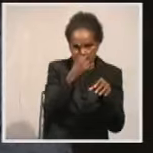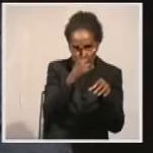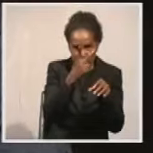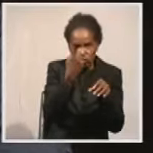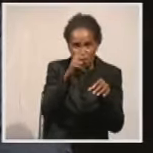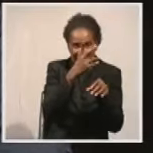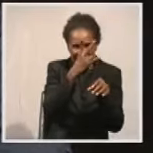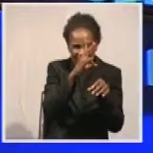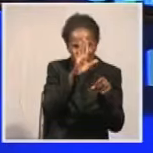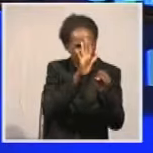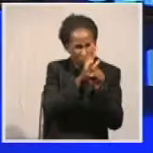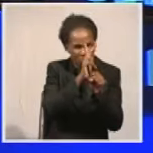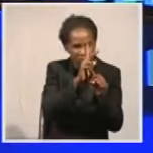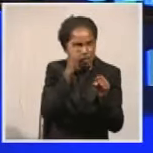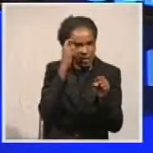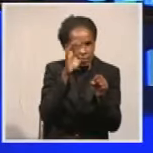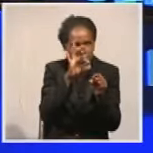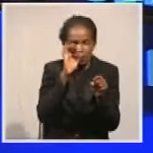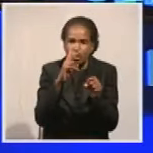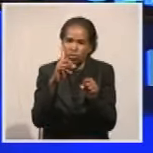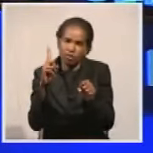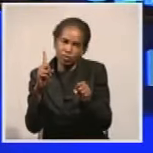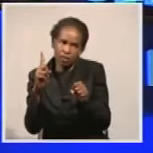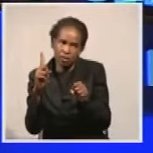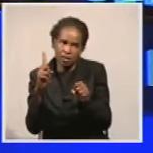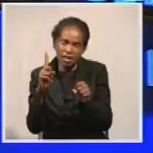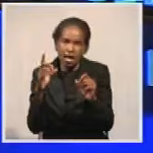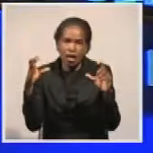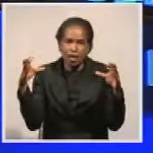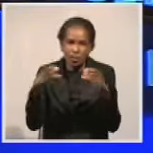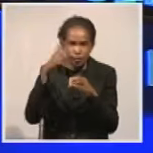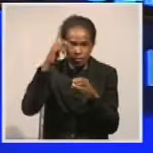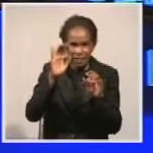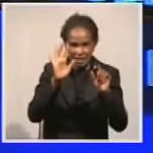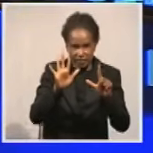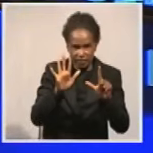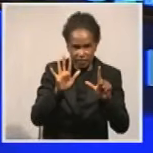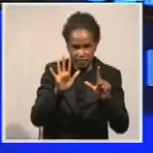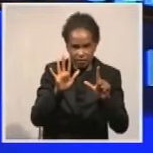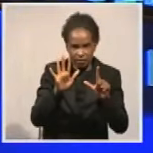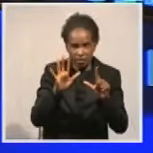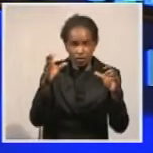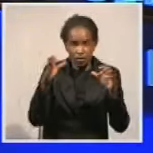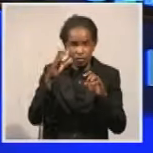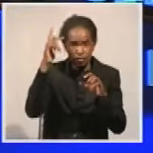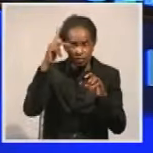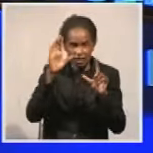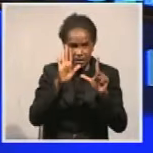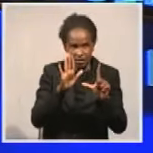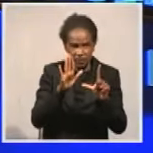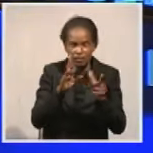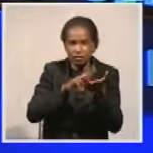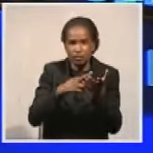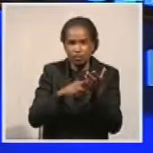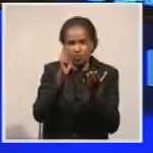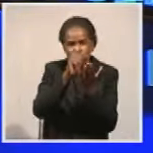Yeah, parties, I think, were seven, and they were represented on the drafting